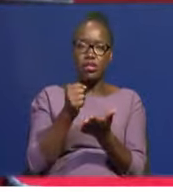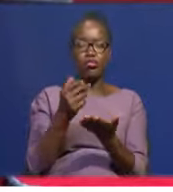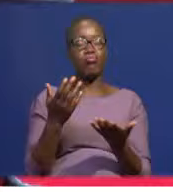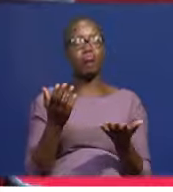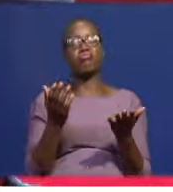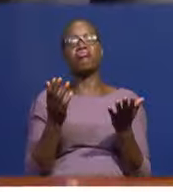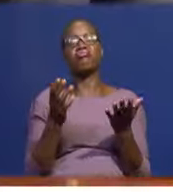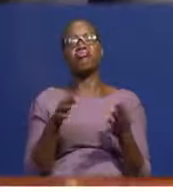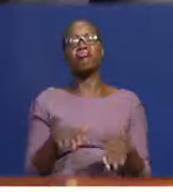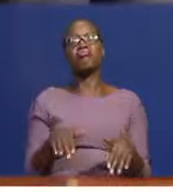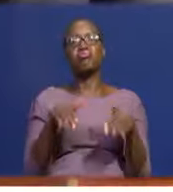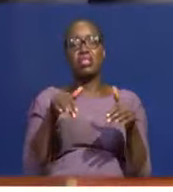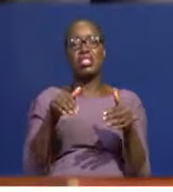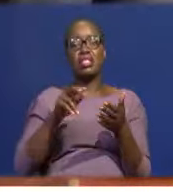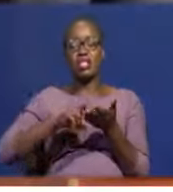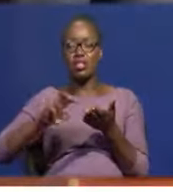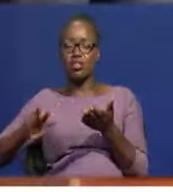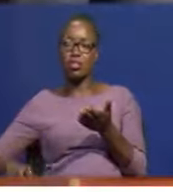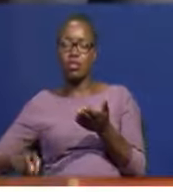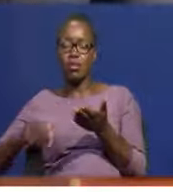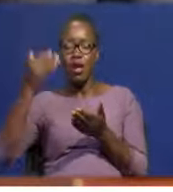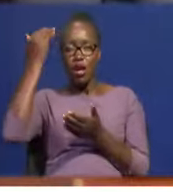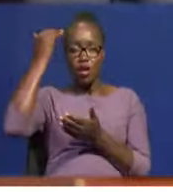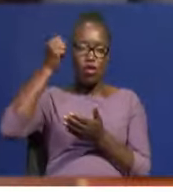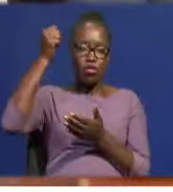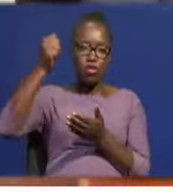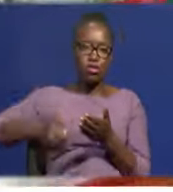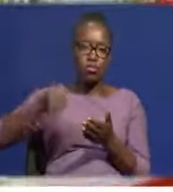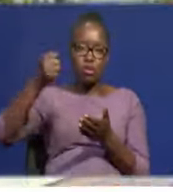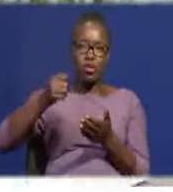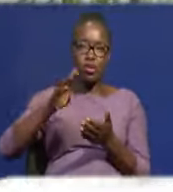down following a court ruling that found parts of the bill